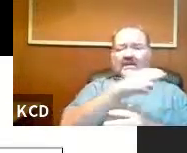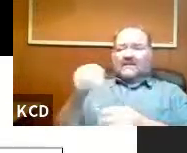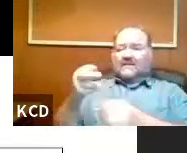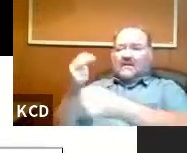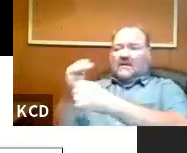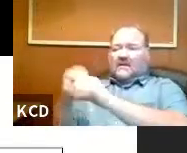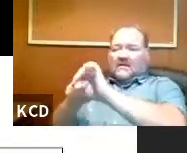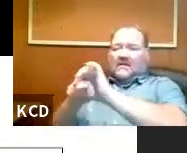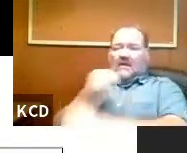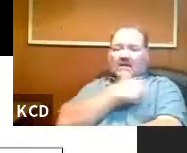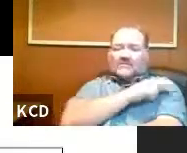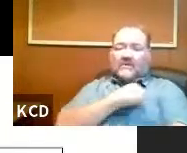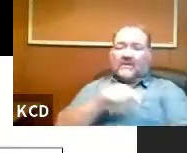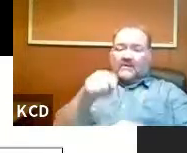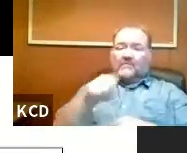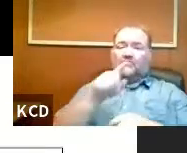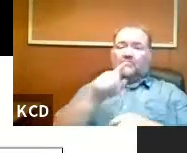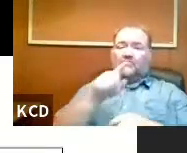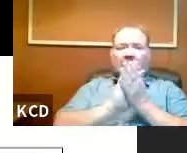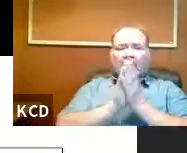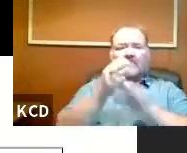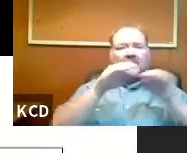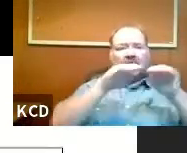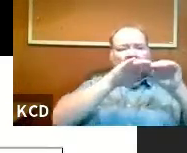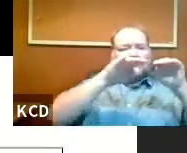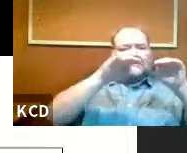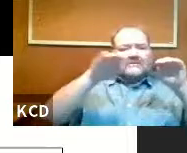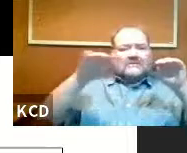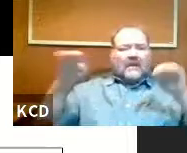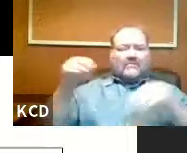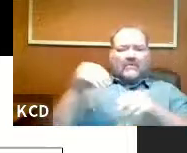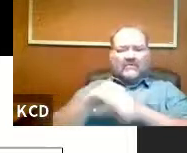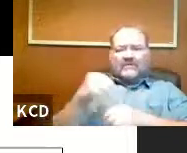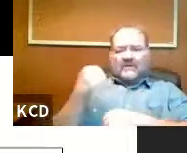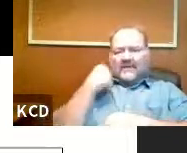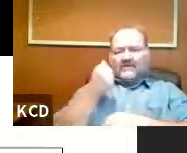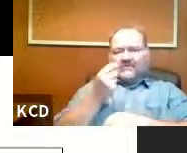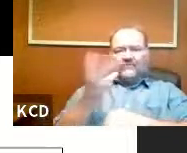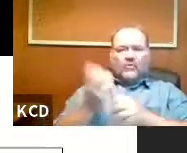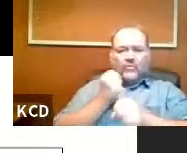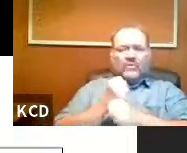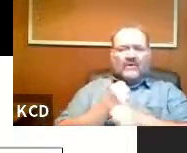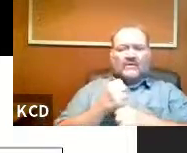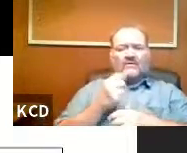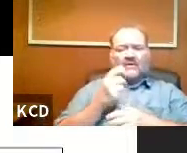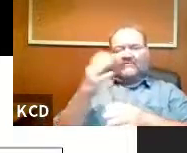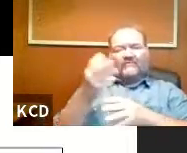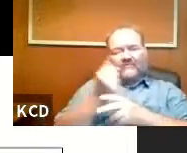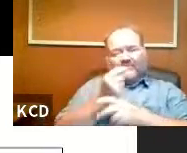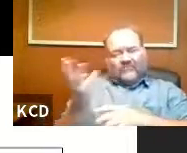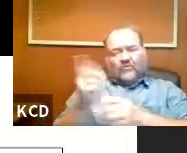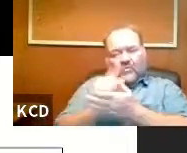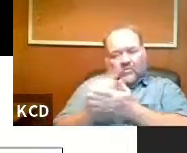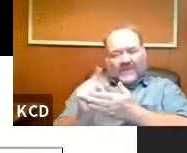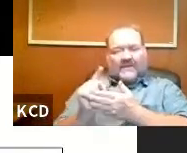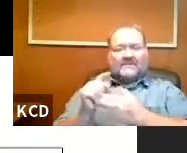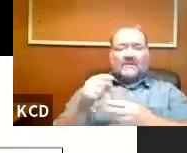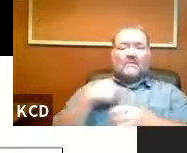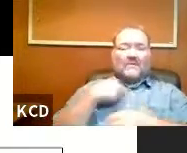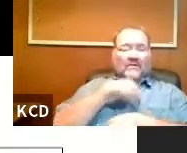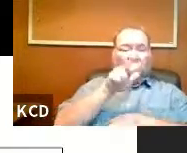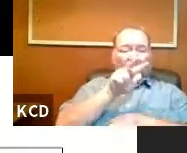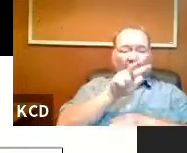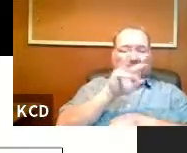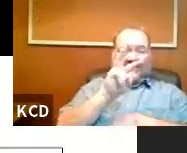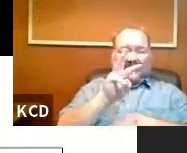This has really become remarkably stable over the last weeks. So we were at 36 per thousand, now we're at